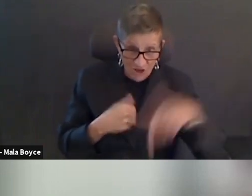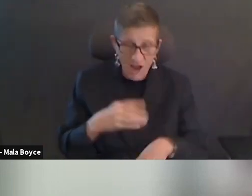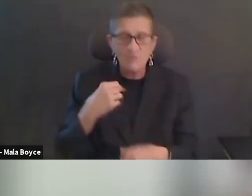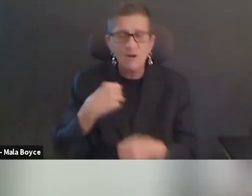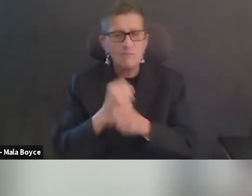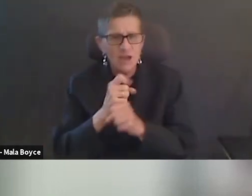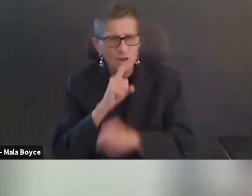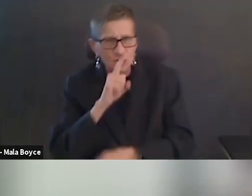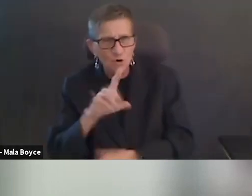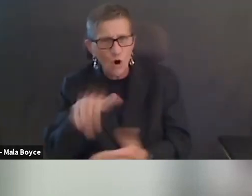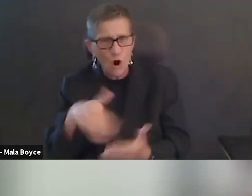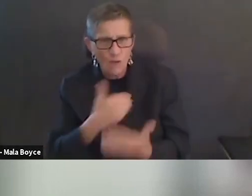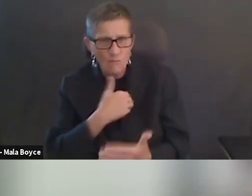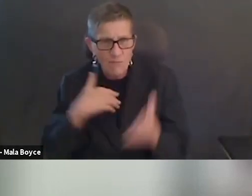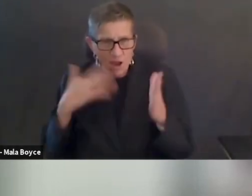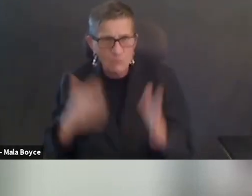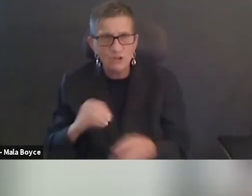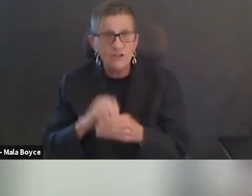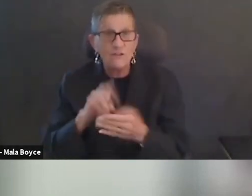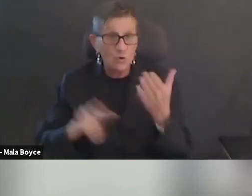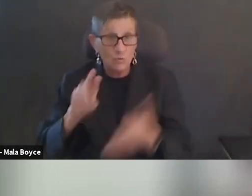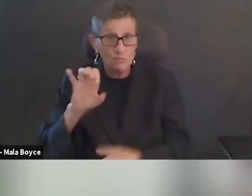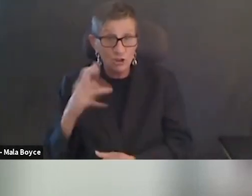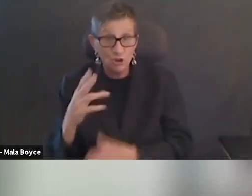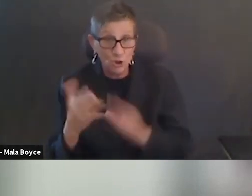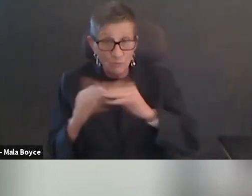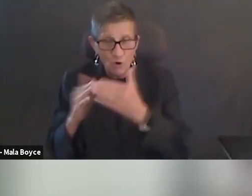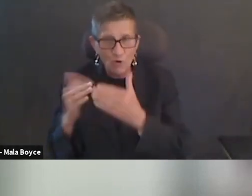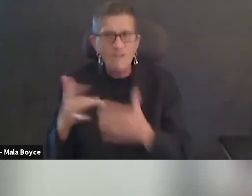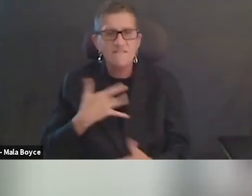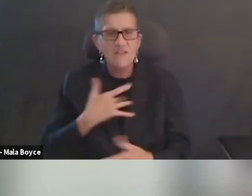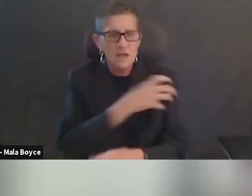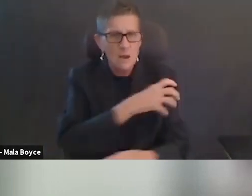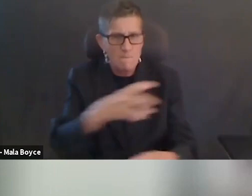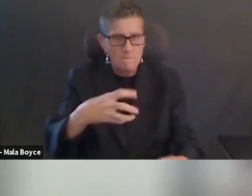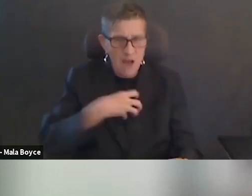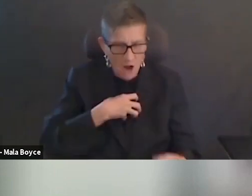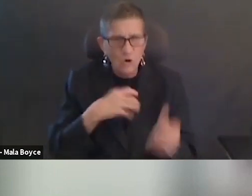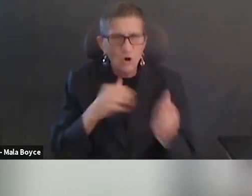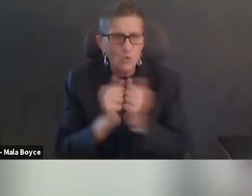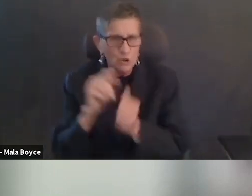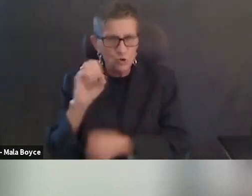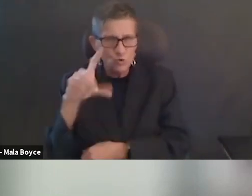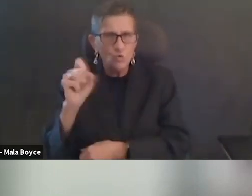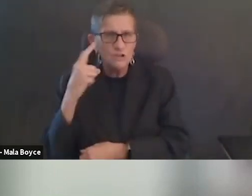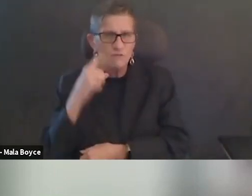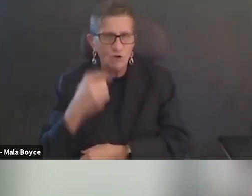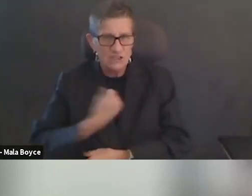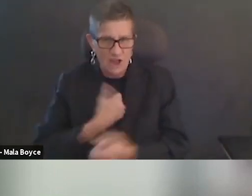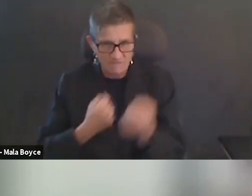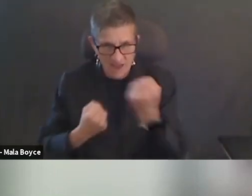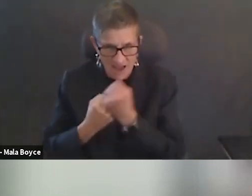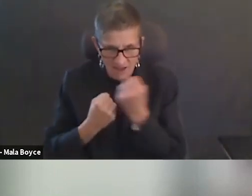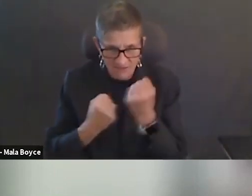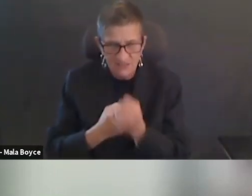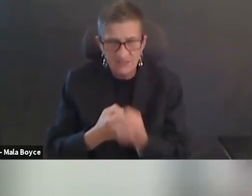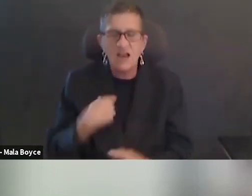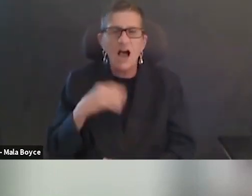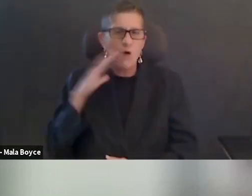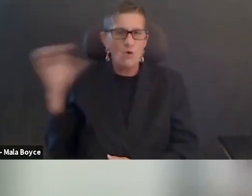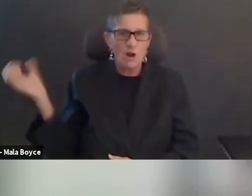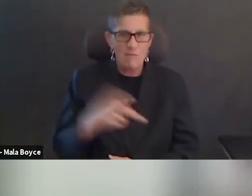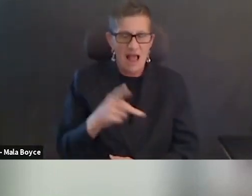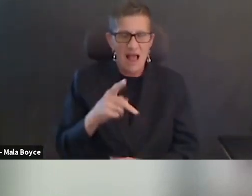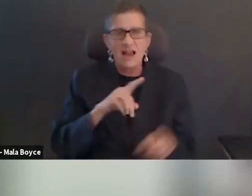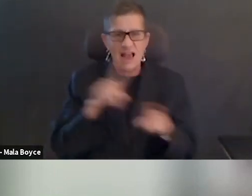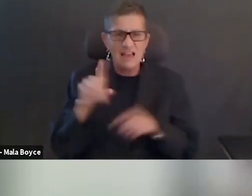sure that all members of the UM community are empowered with tools for self-advocacy. I'll be returning in a few moments as a faculty